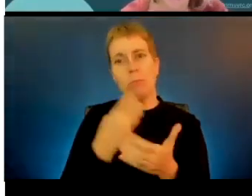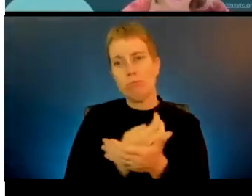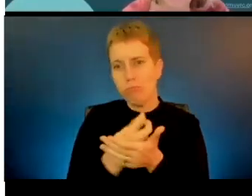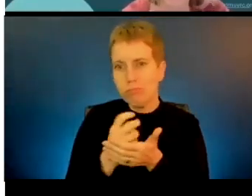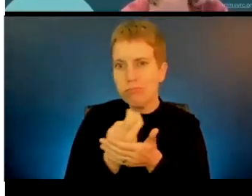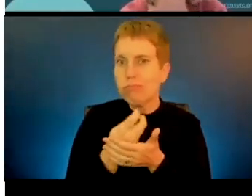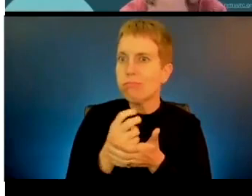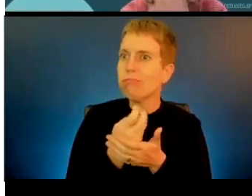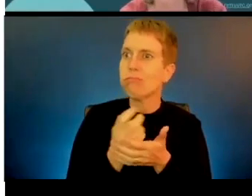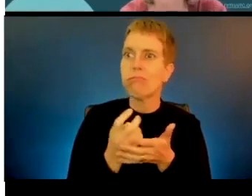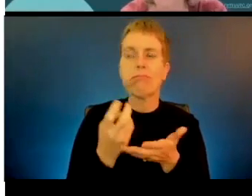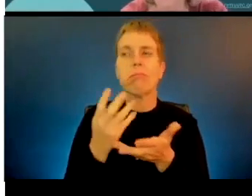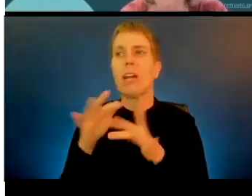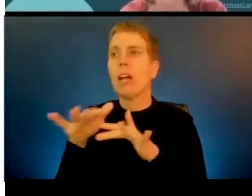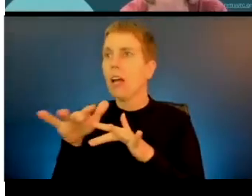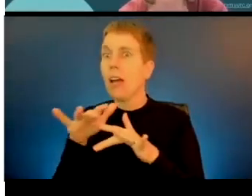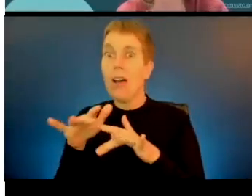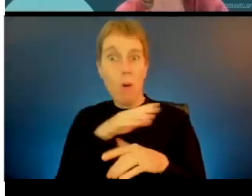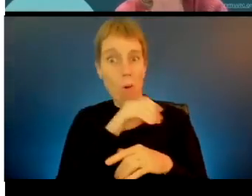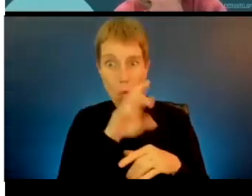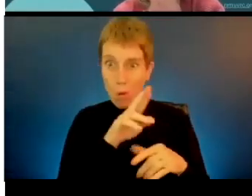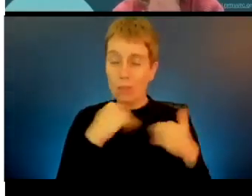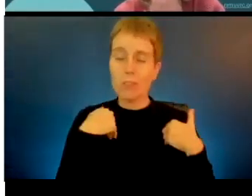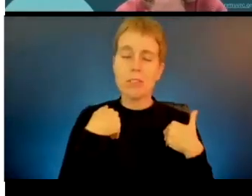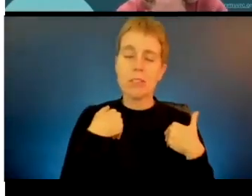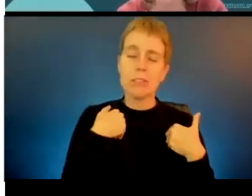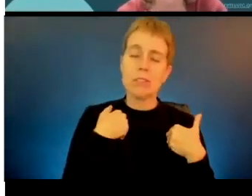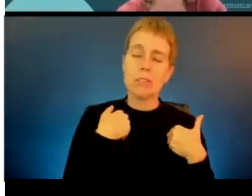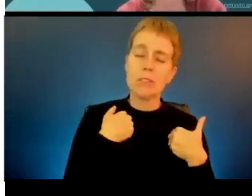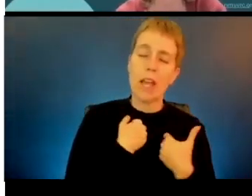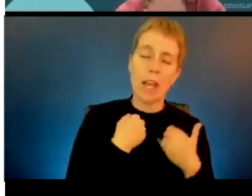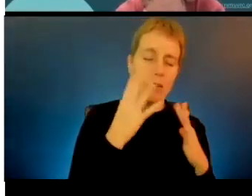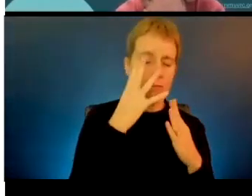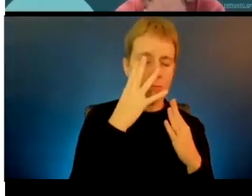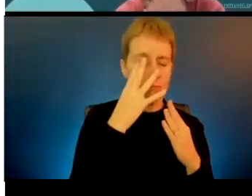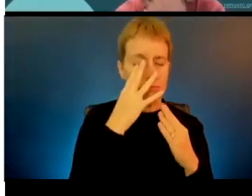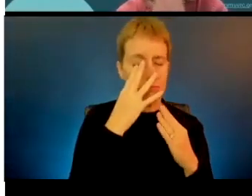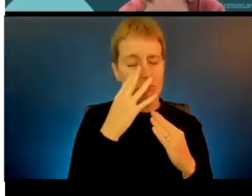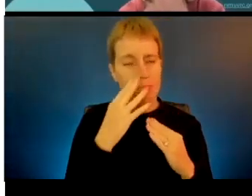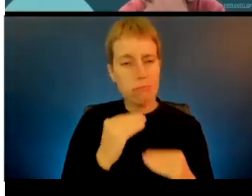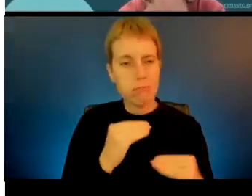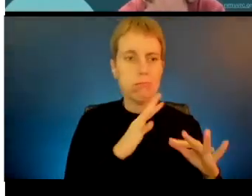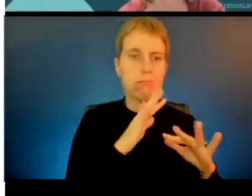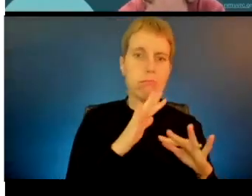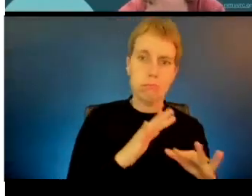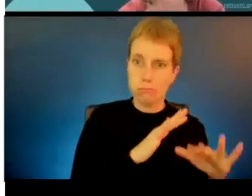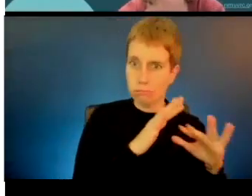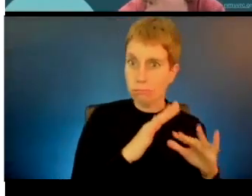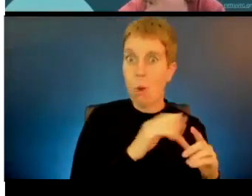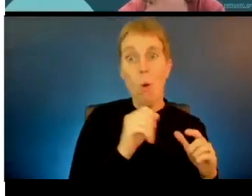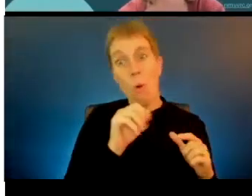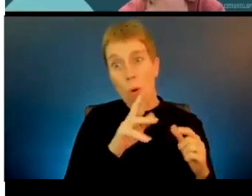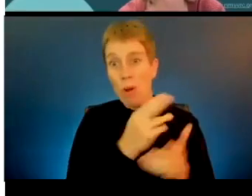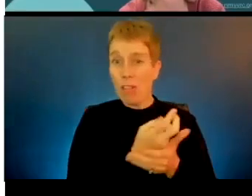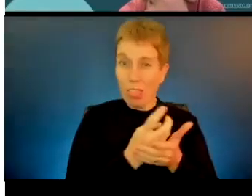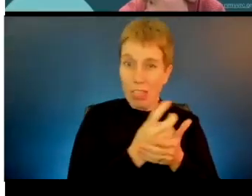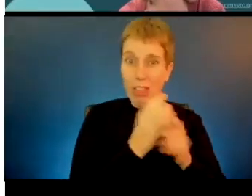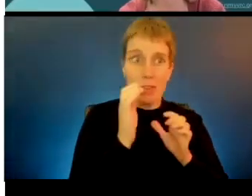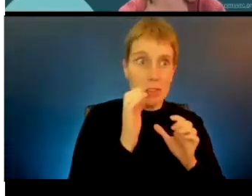very tired to not being able to sleep, or that fatigue is caused by sleep difficulties. Kids aren't getting a good night's